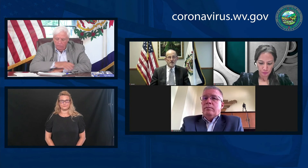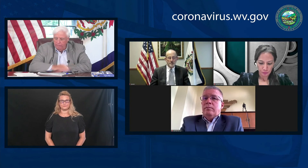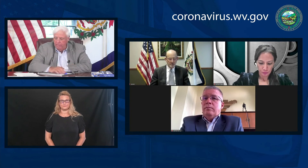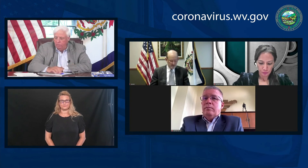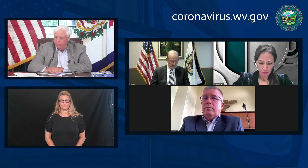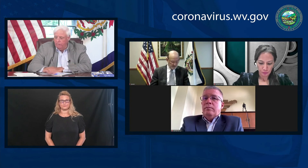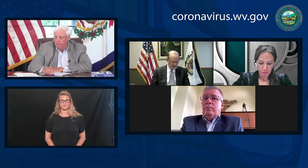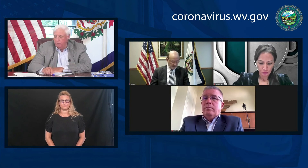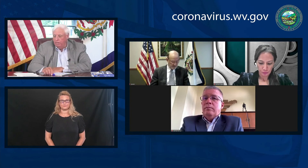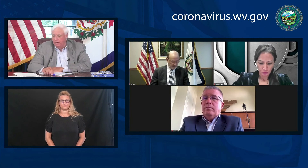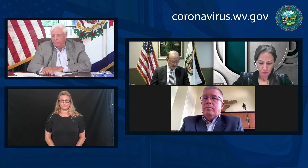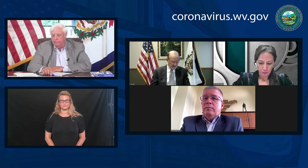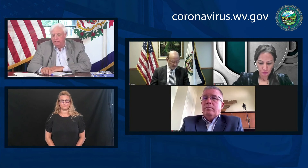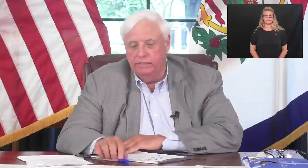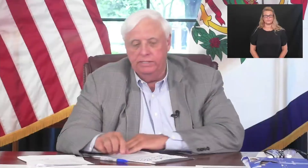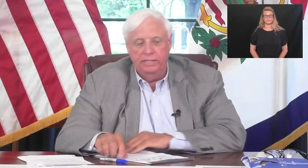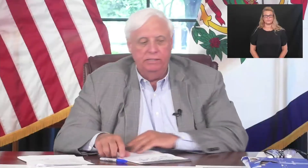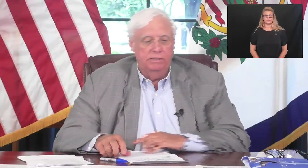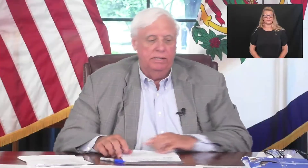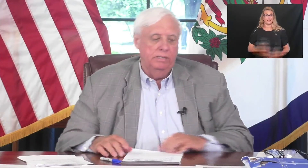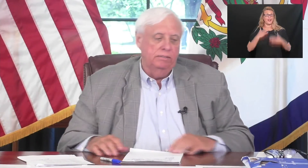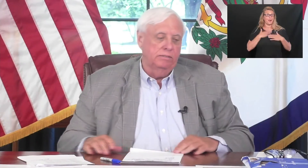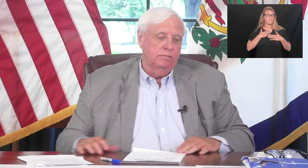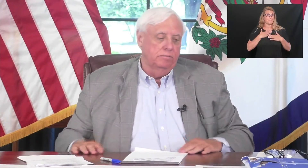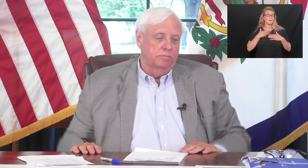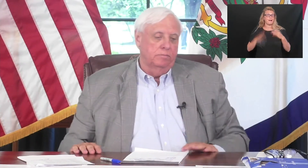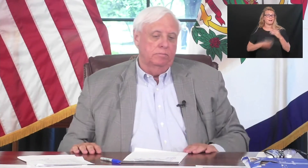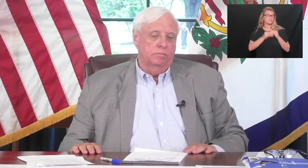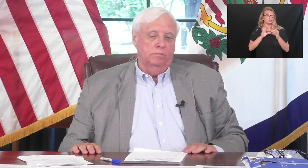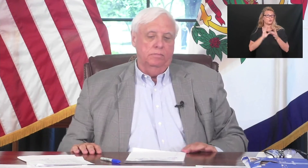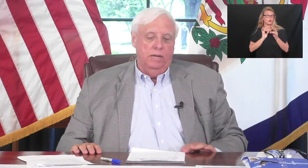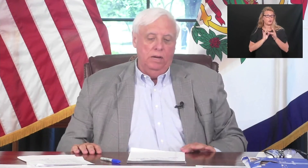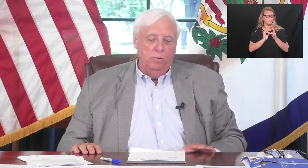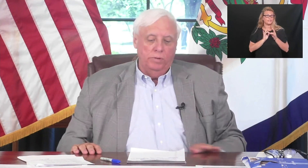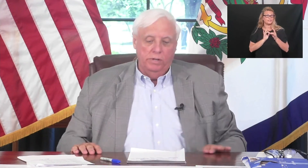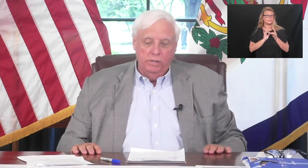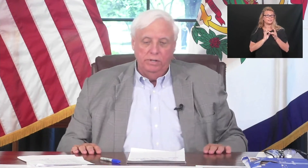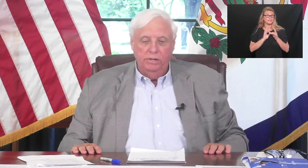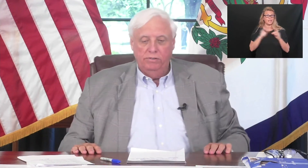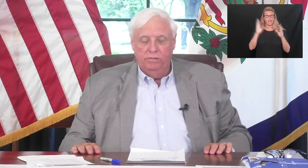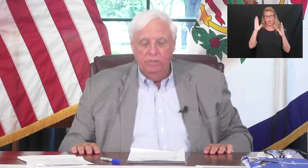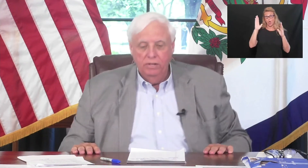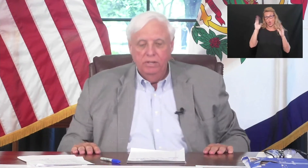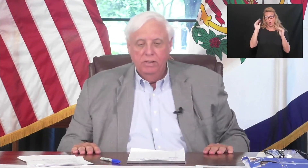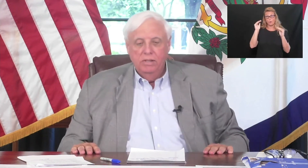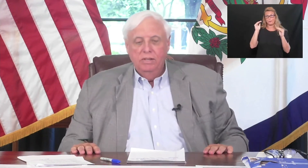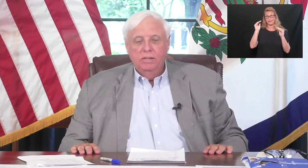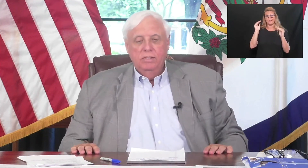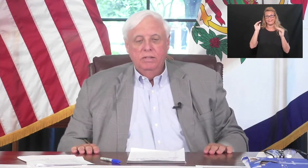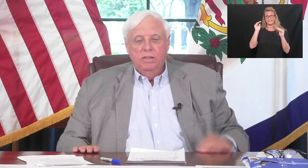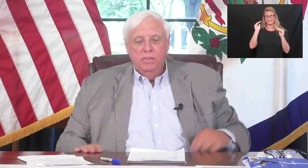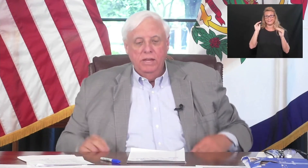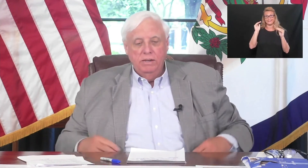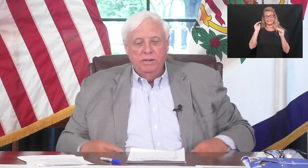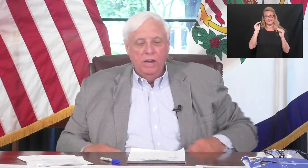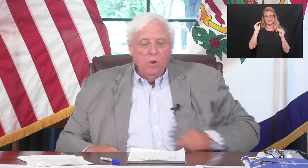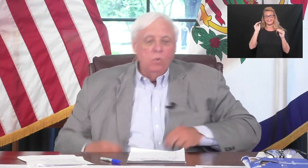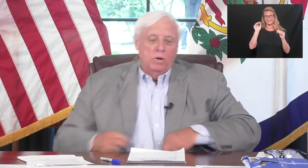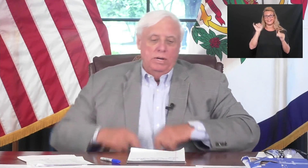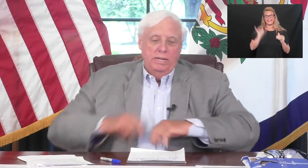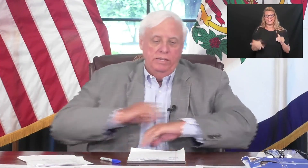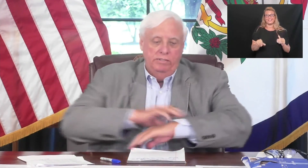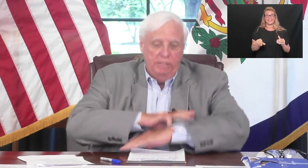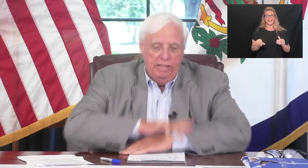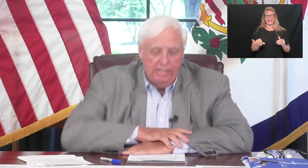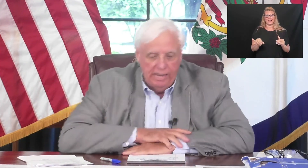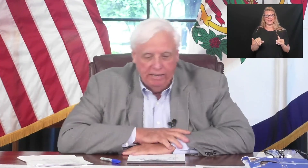the only thing I would add is just this, is I hope to goodness that no